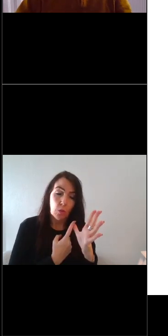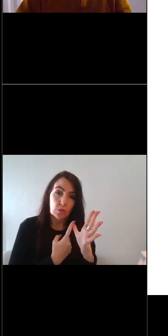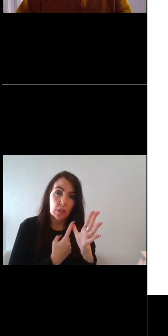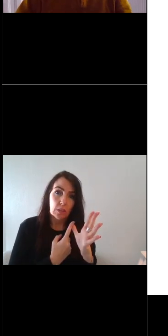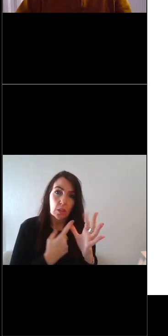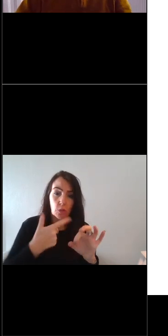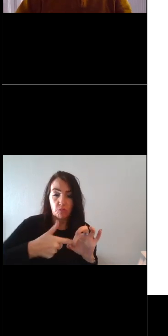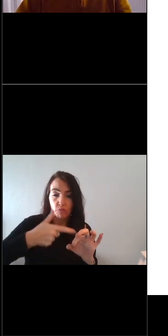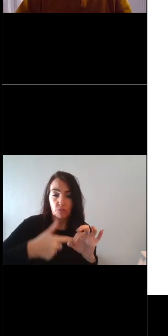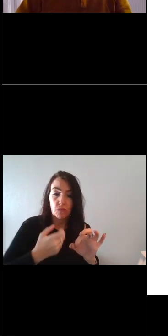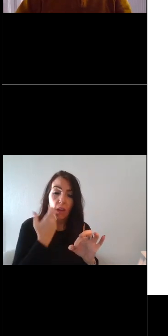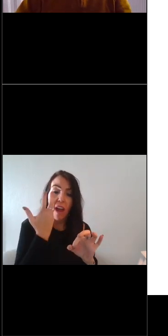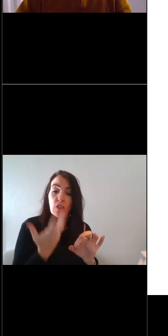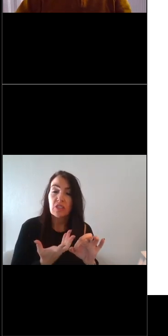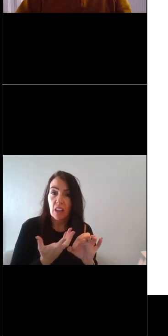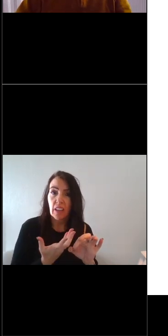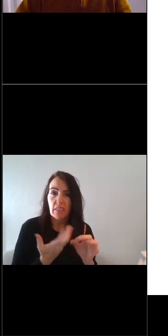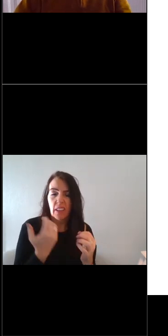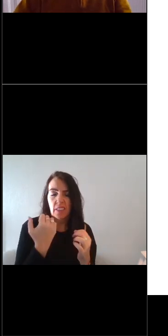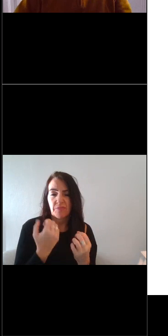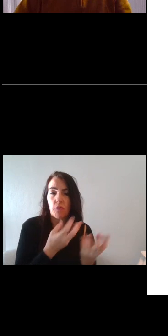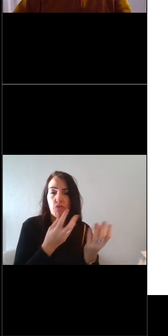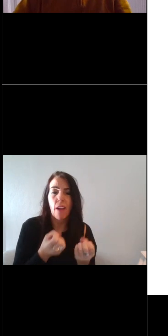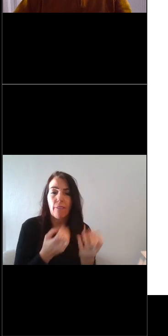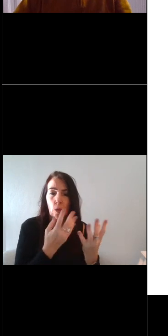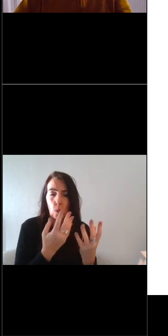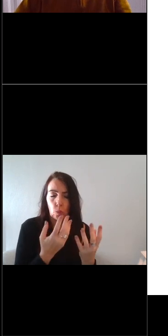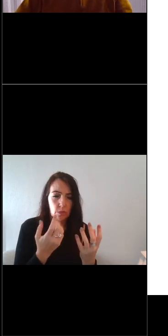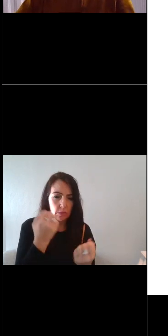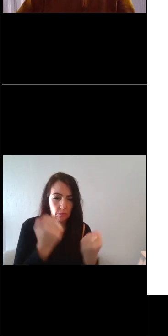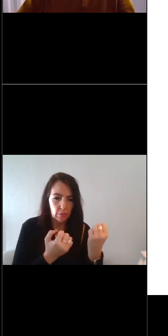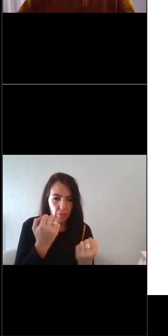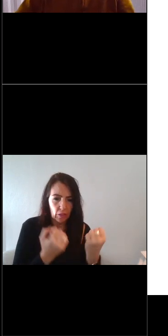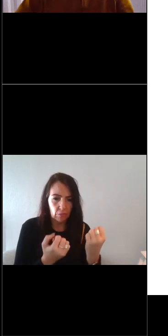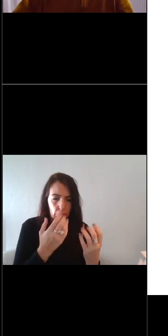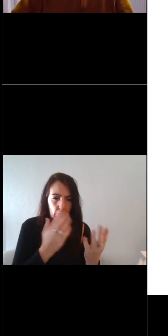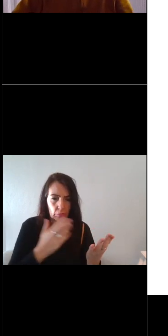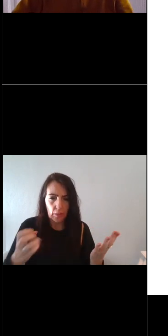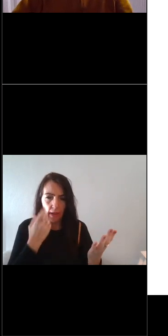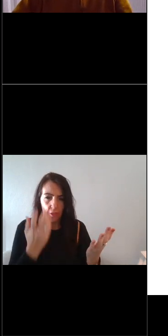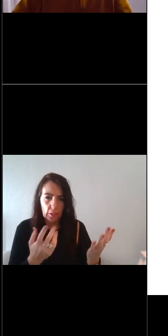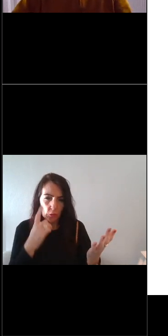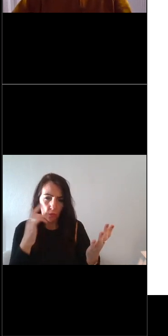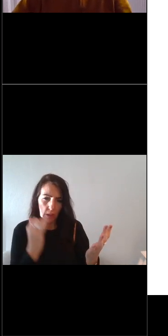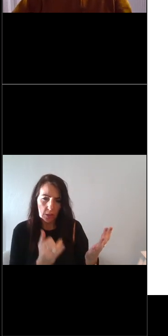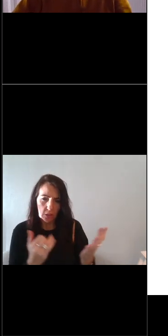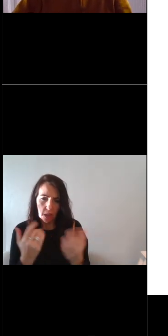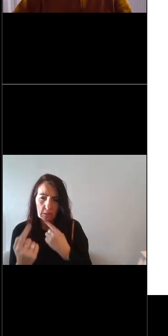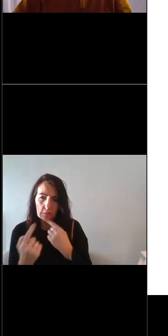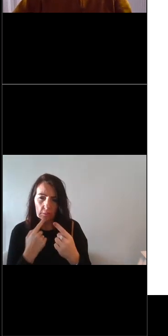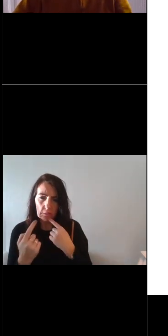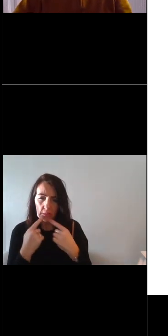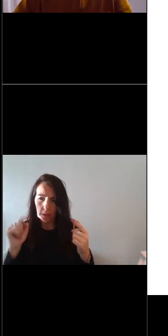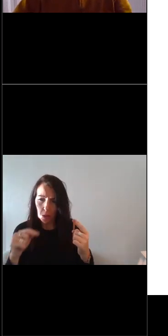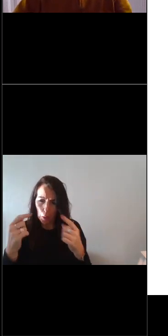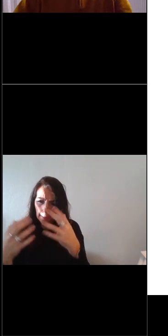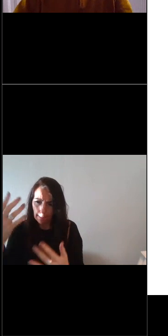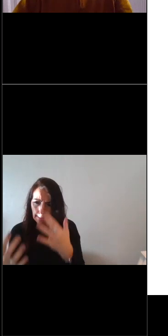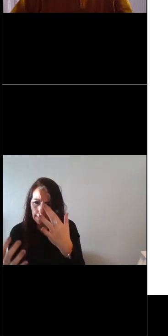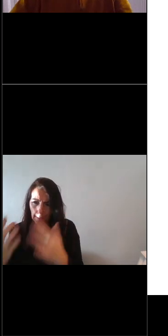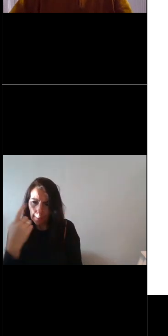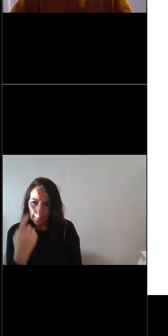every day, particularly refuse fleets, then you can get to that same data by a different way of looking at daily